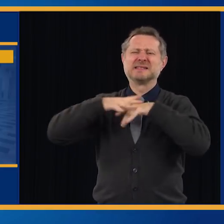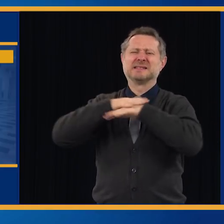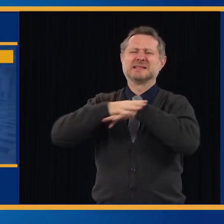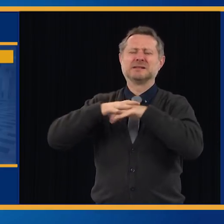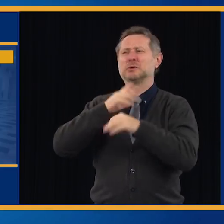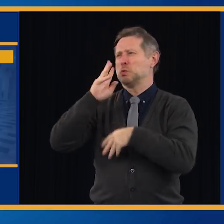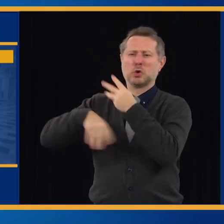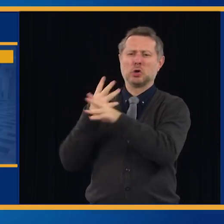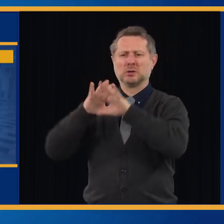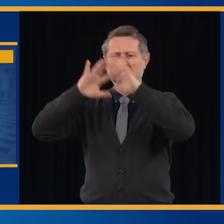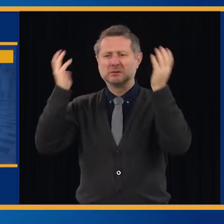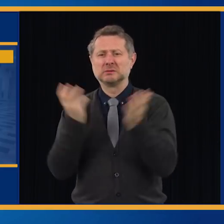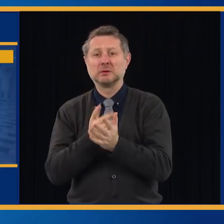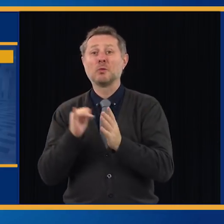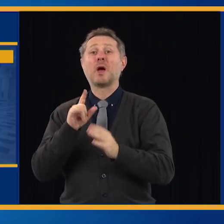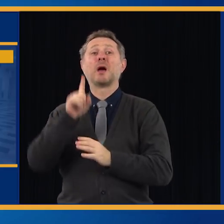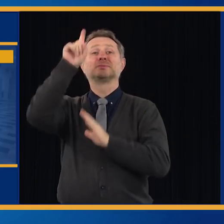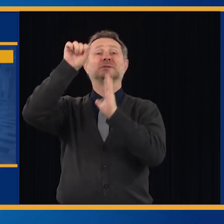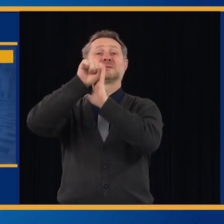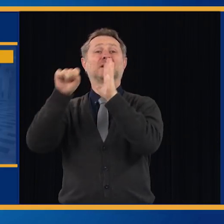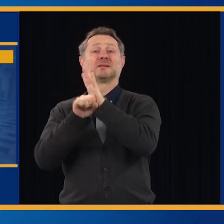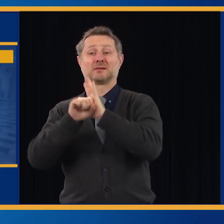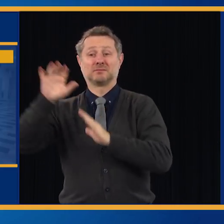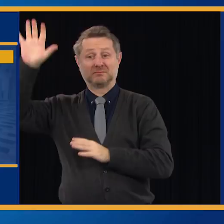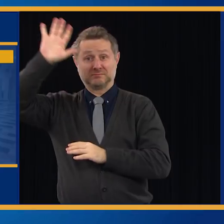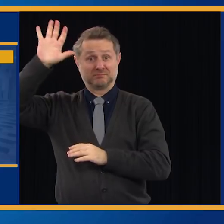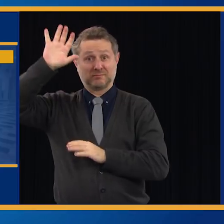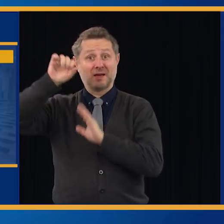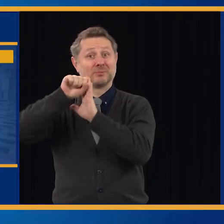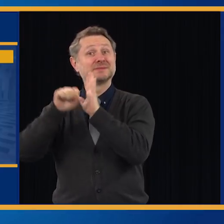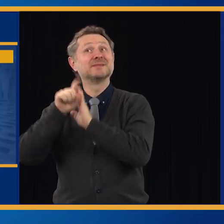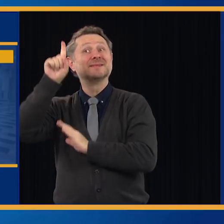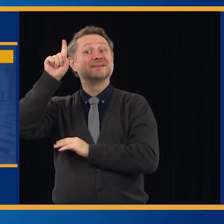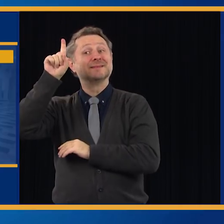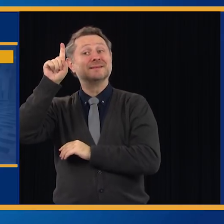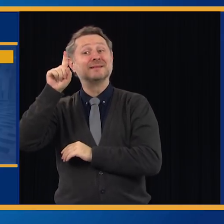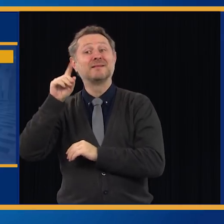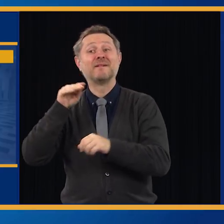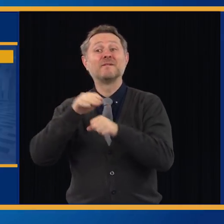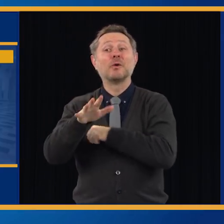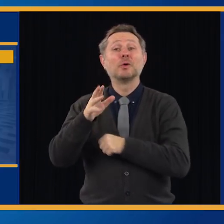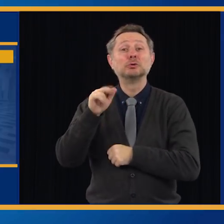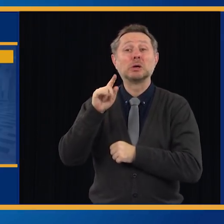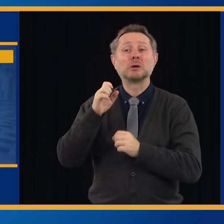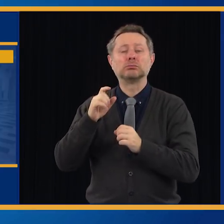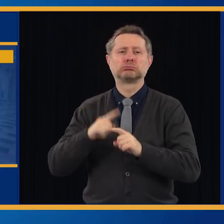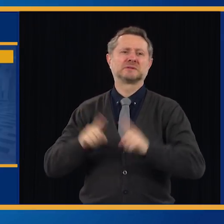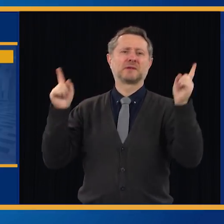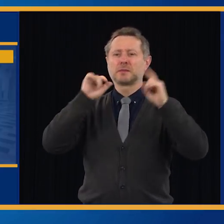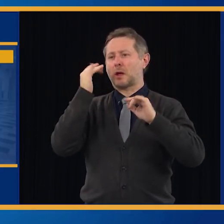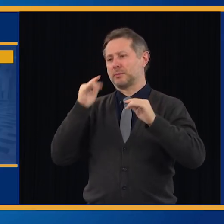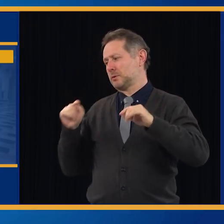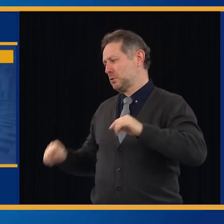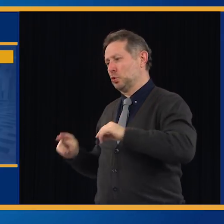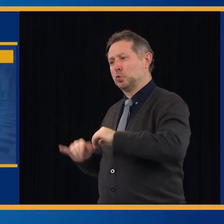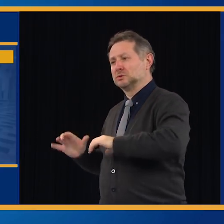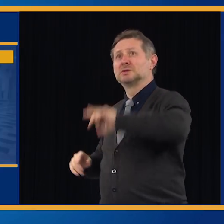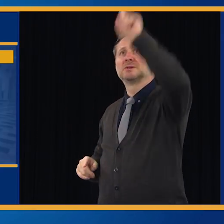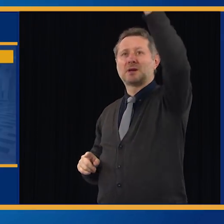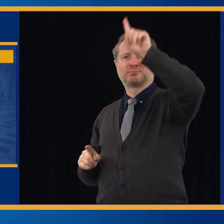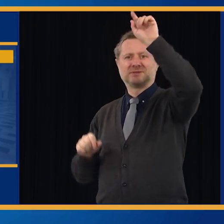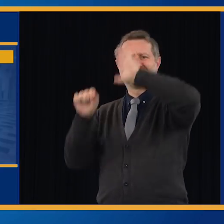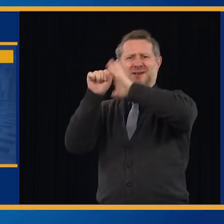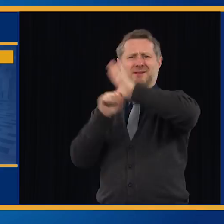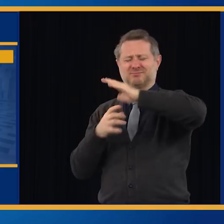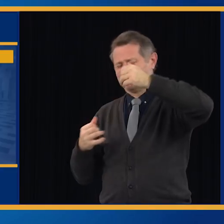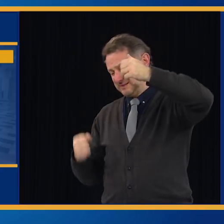our infection rate upstate New York, it's very different than the rate downstate New York. And if you look at the rate upstate New York,